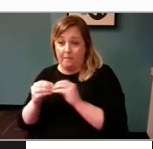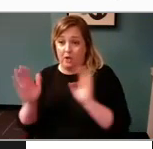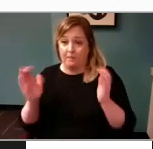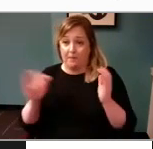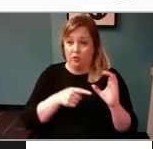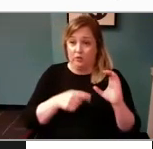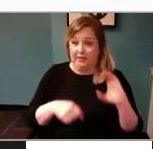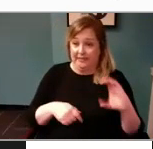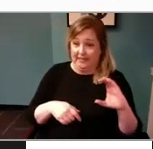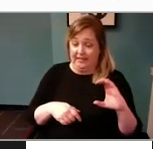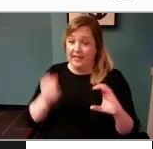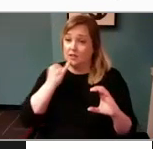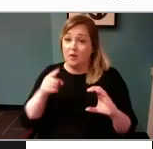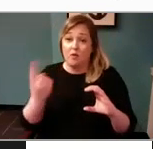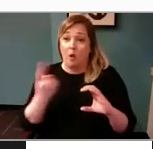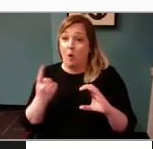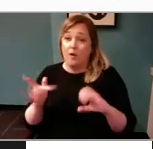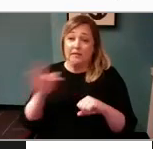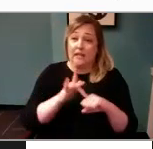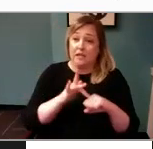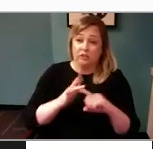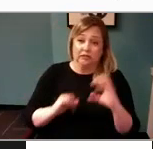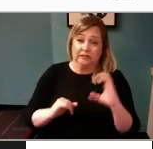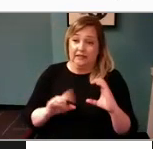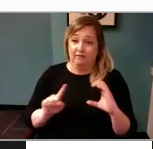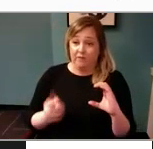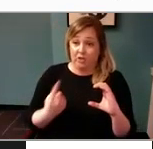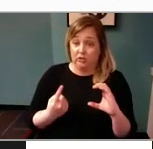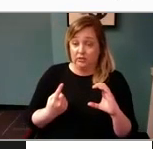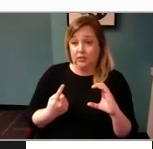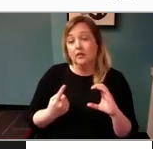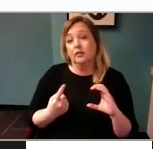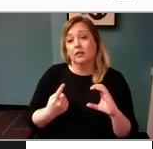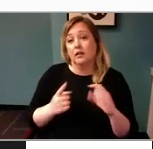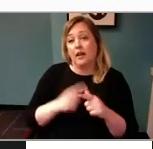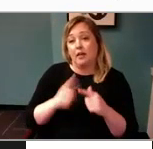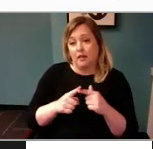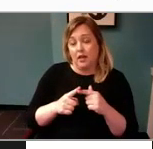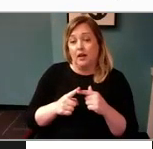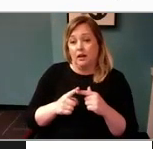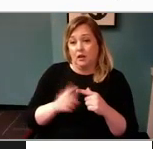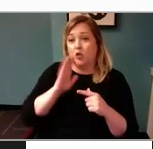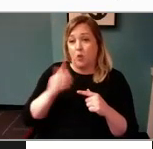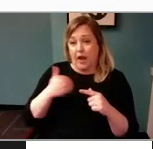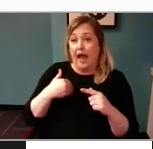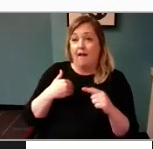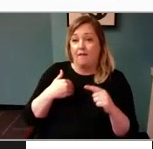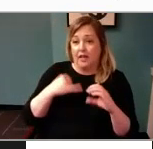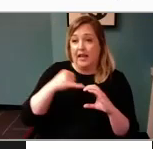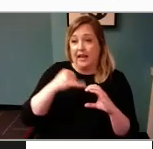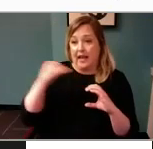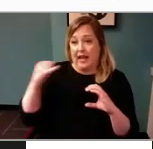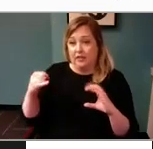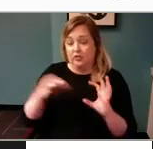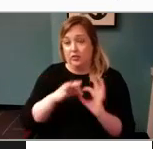C first, then in that scenario, there would be an edge connecting C prime, and that would cover the entirety of C and C